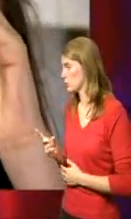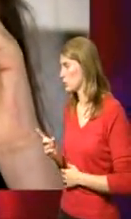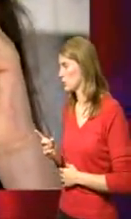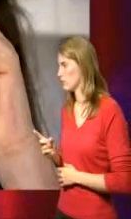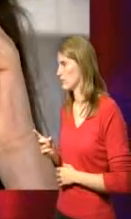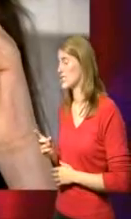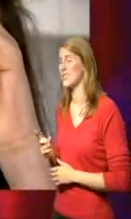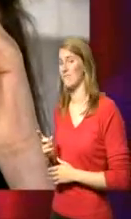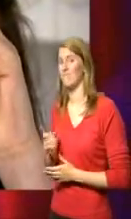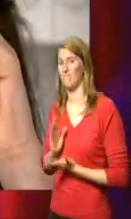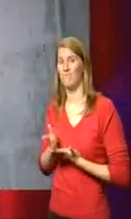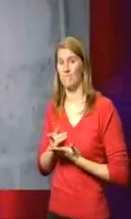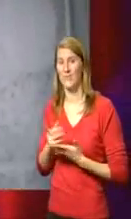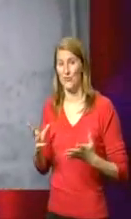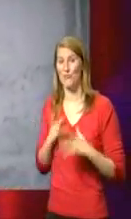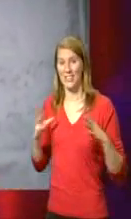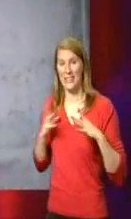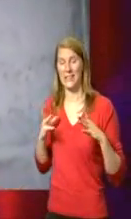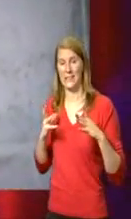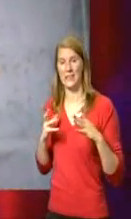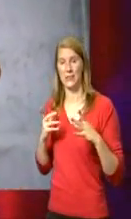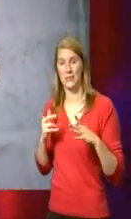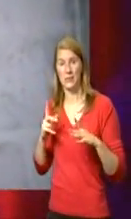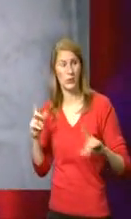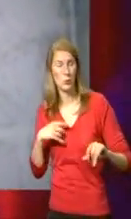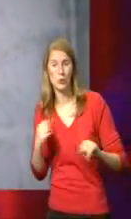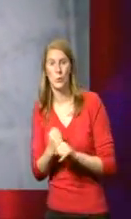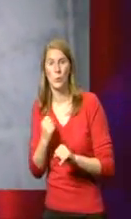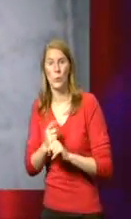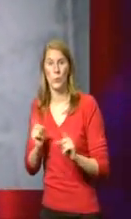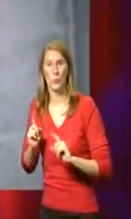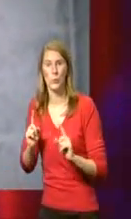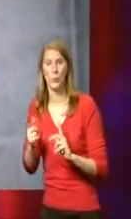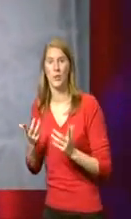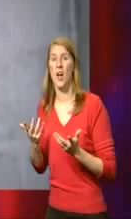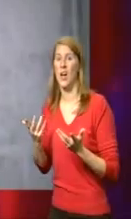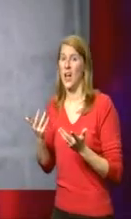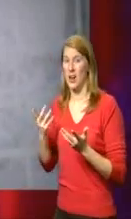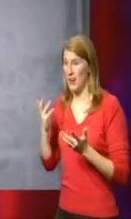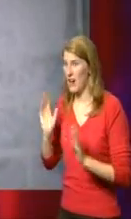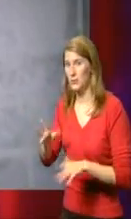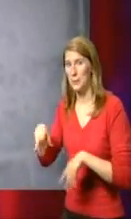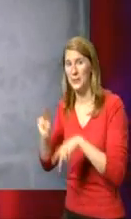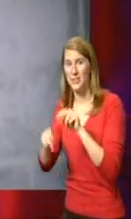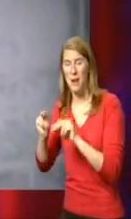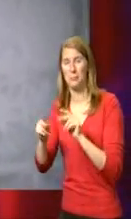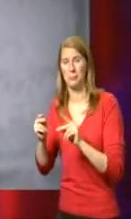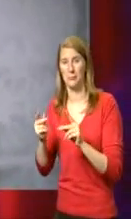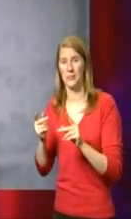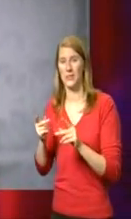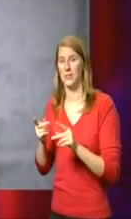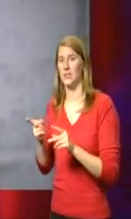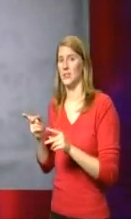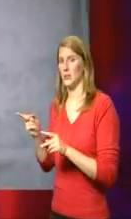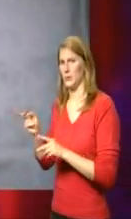They're ripe. So what do you want to do with that? I mean, if you've got very high sugars and you've got high acidity, do you want to have them picked or do you want to wait for them? Now Roger and Juliet will have to pull out all